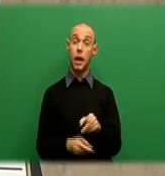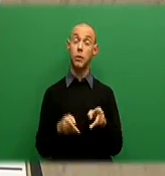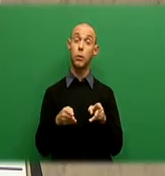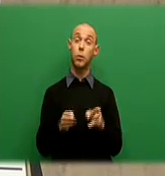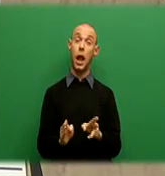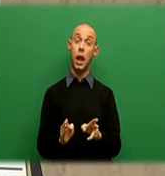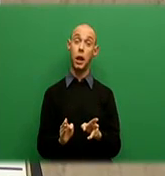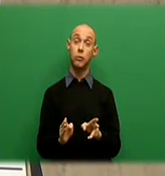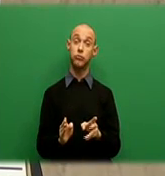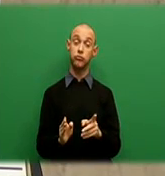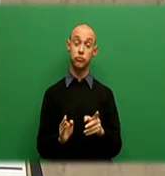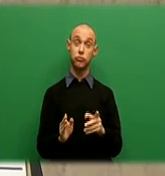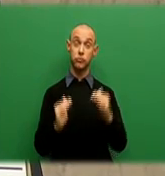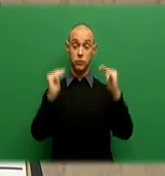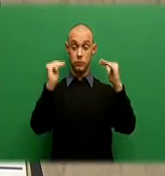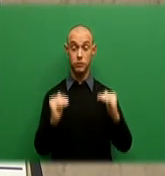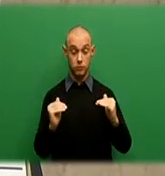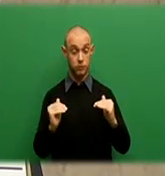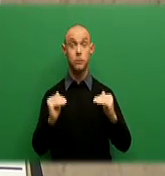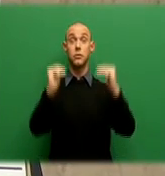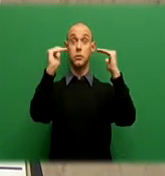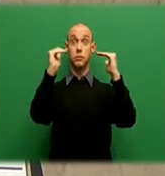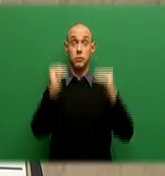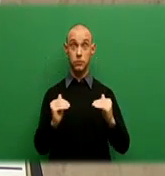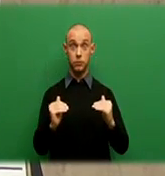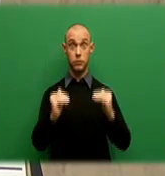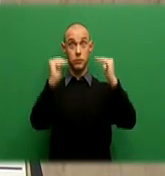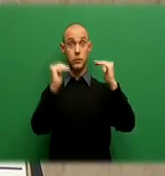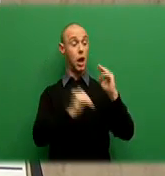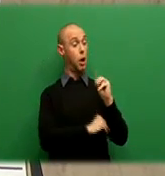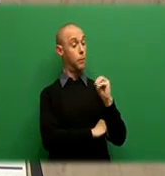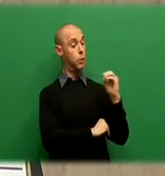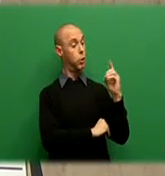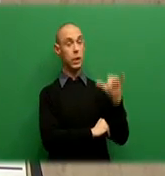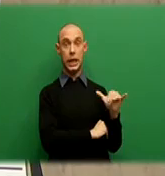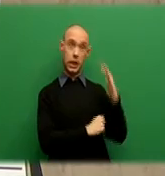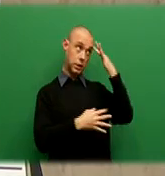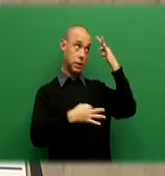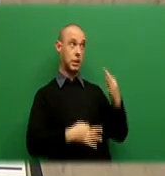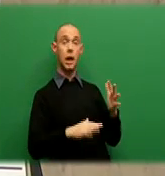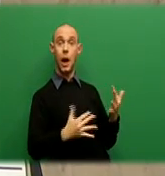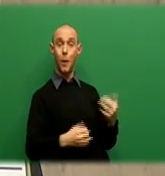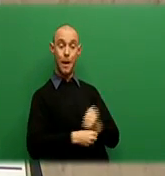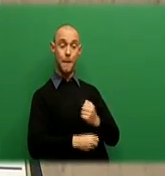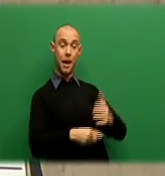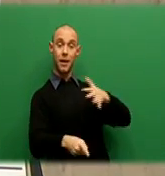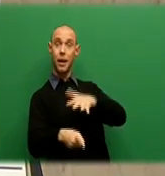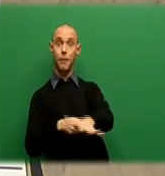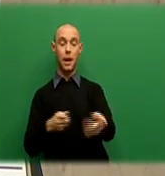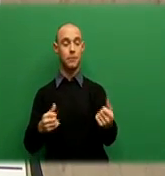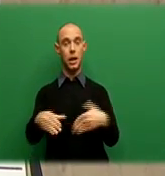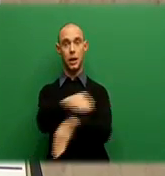part of this changing capital flow patterns, particularly as we observed them last year, might have sort of